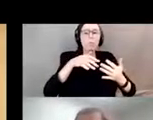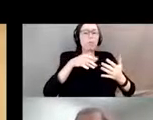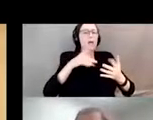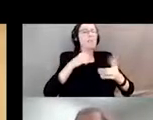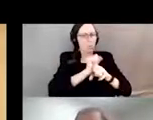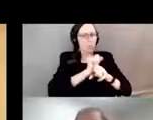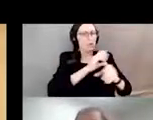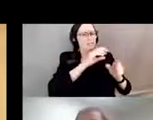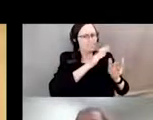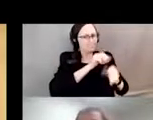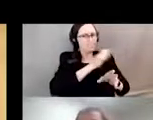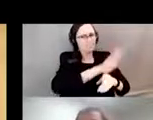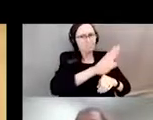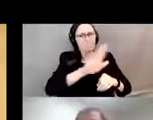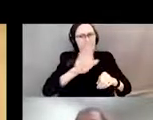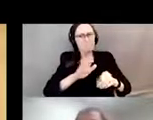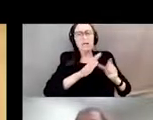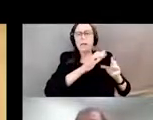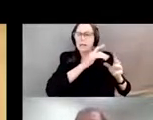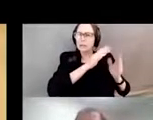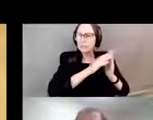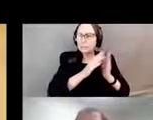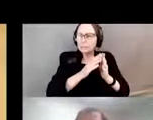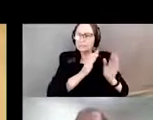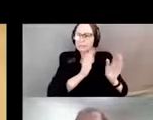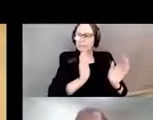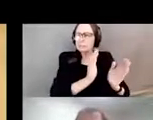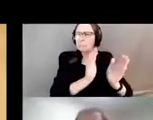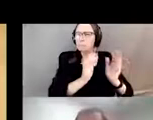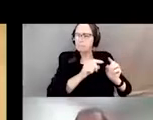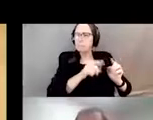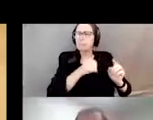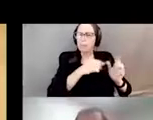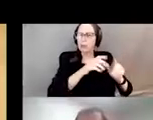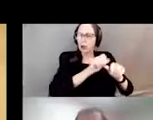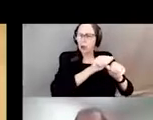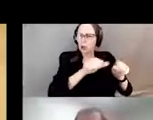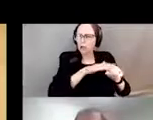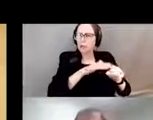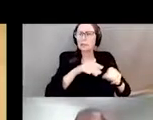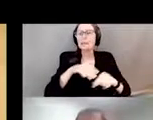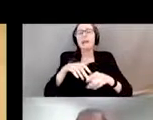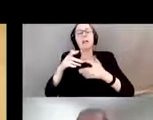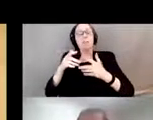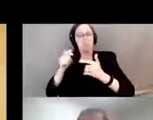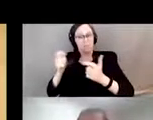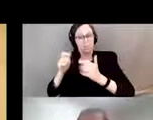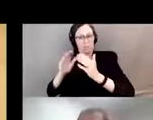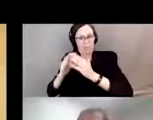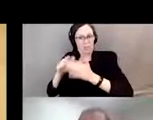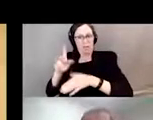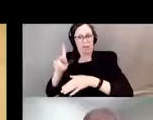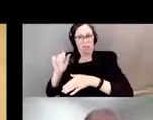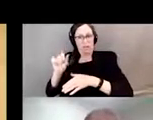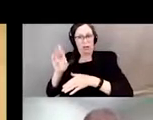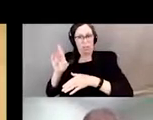their villages, within their provinces. And the central government based out of the city of Kabul is there,